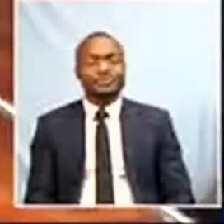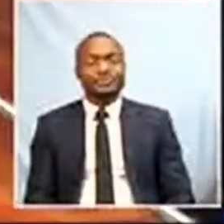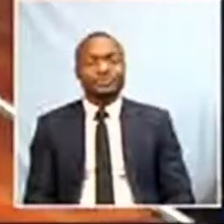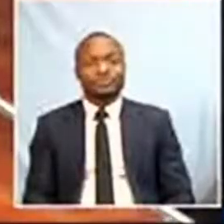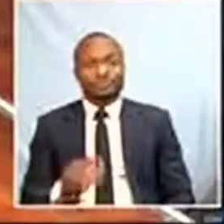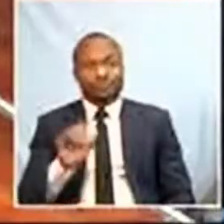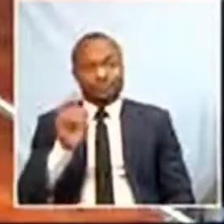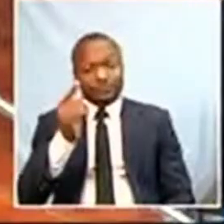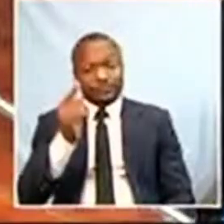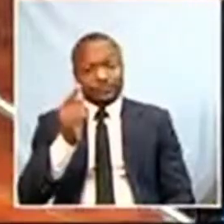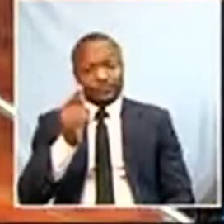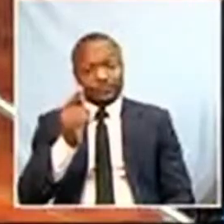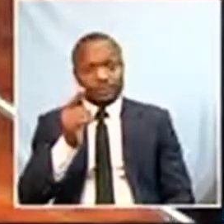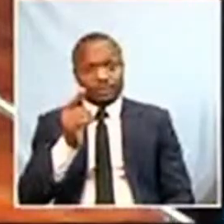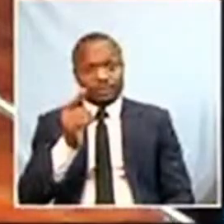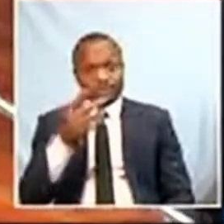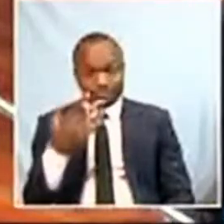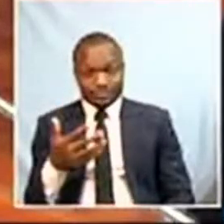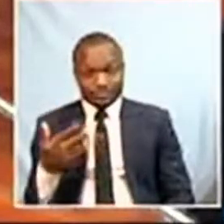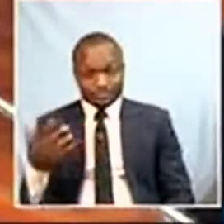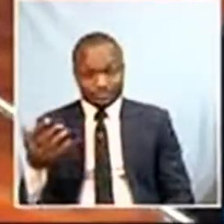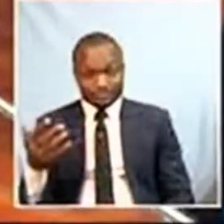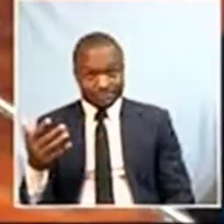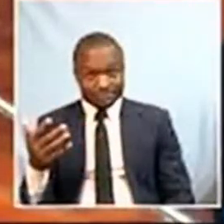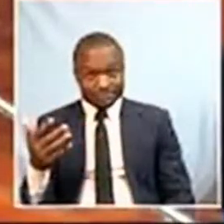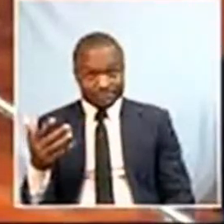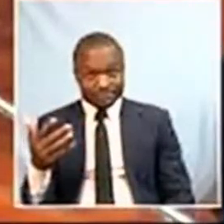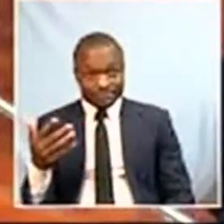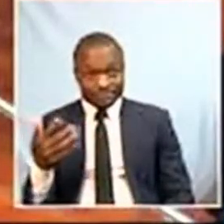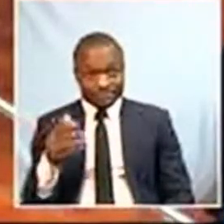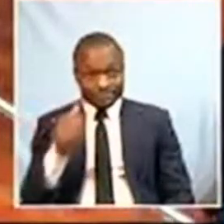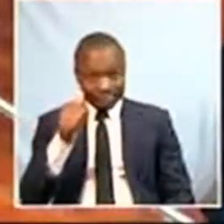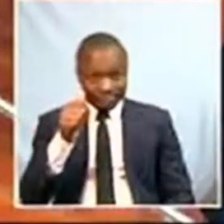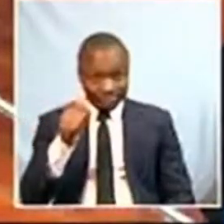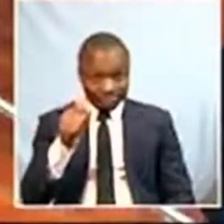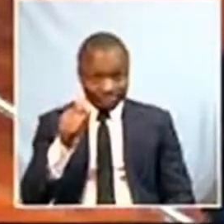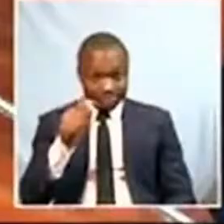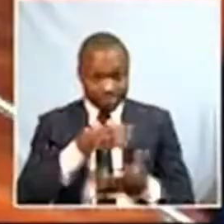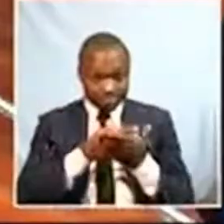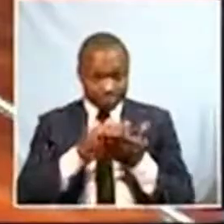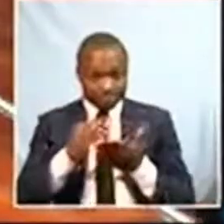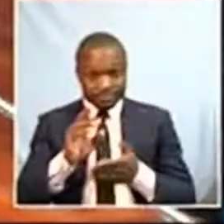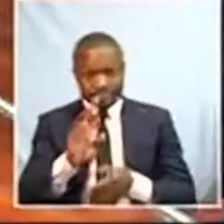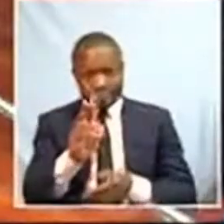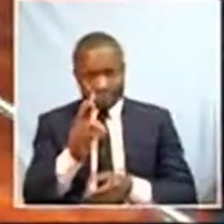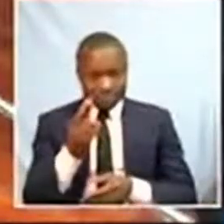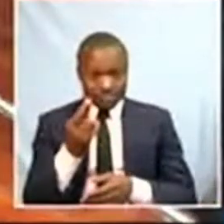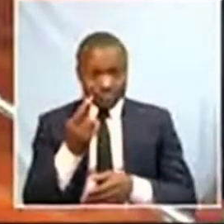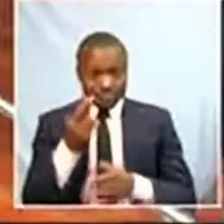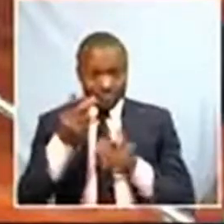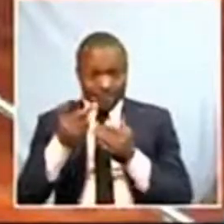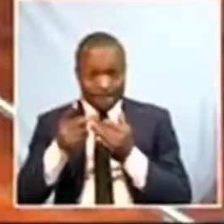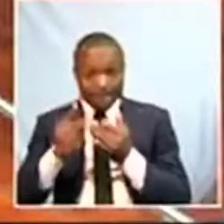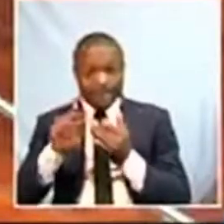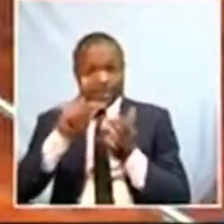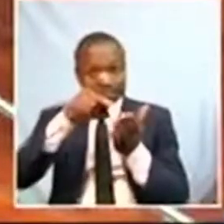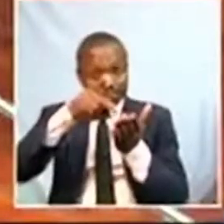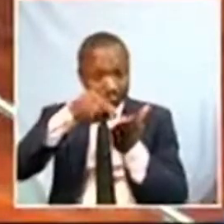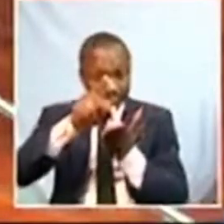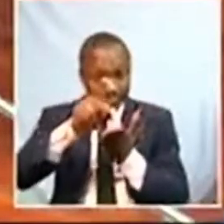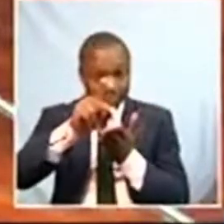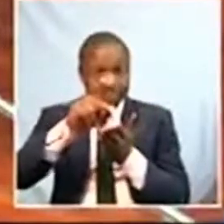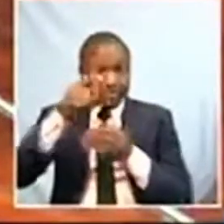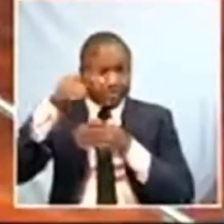The first item is which is A, failure to recover advance payment, drilling